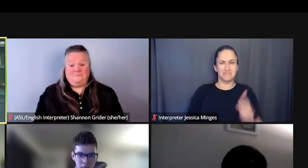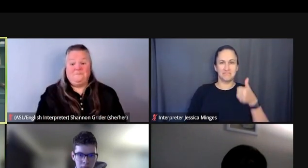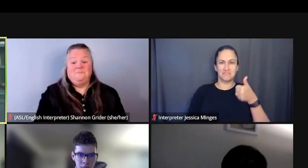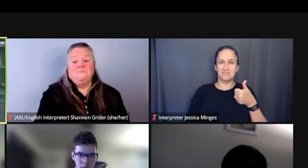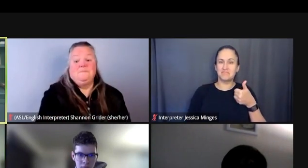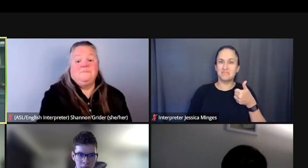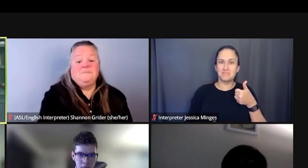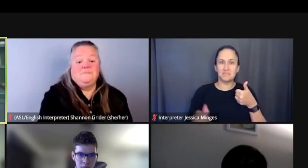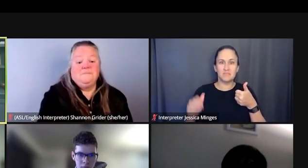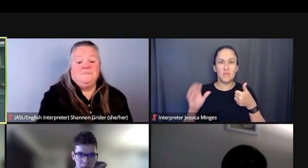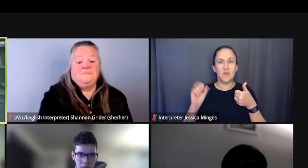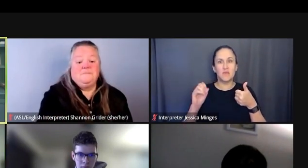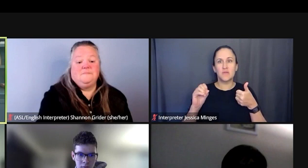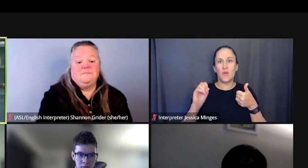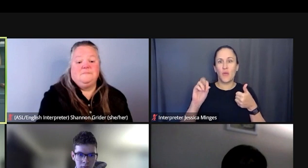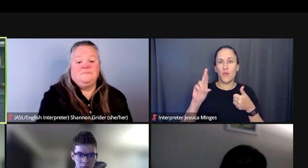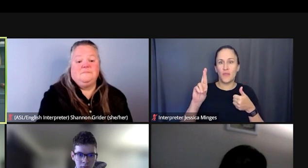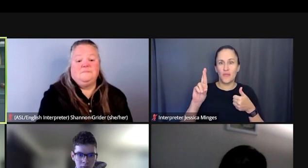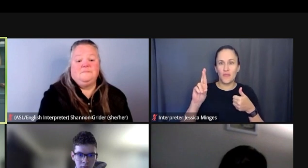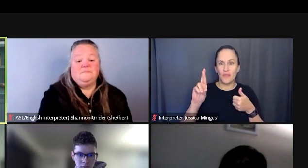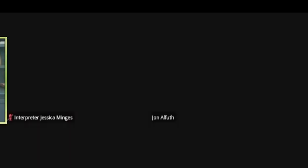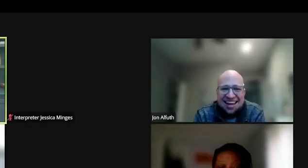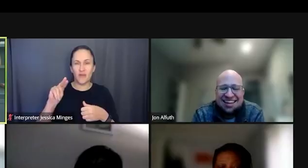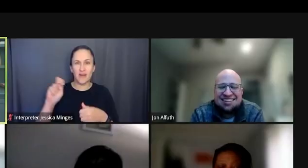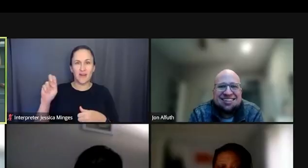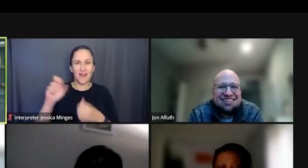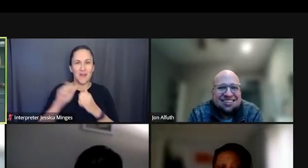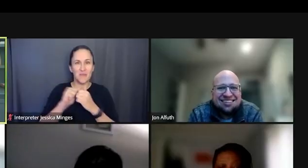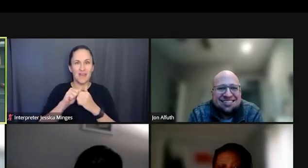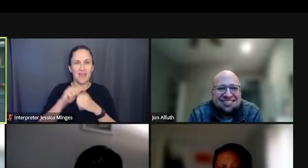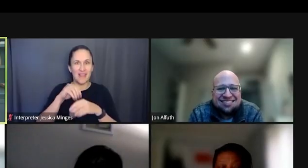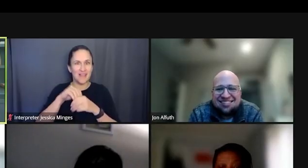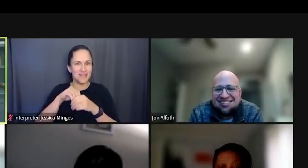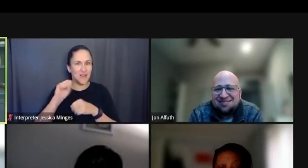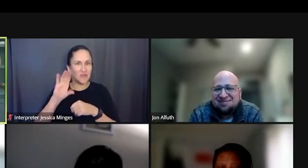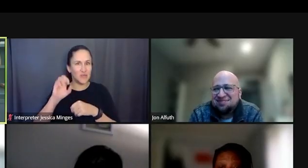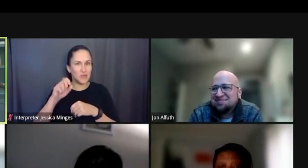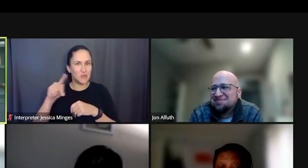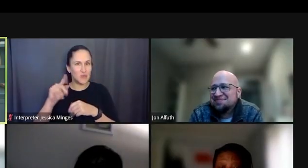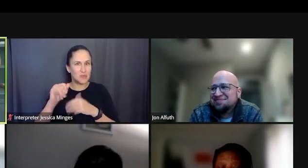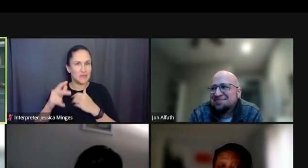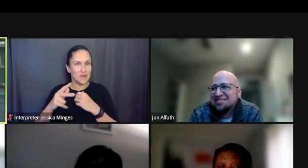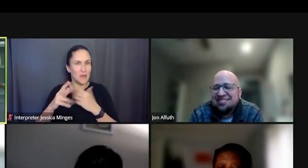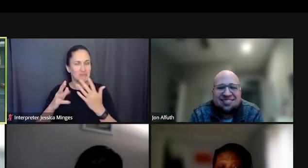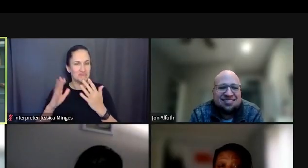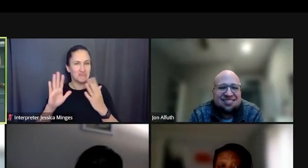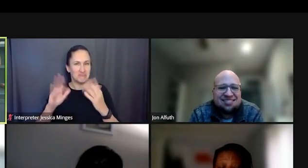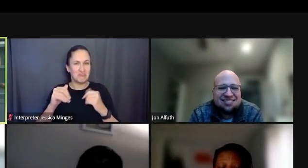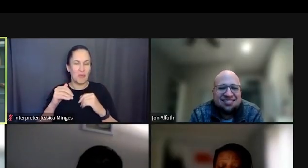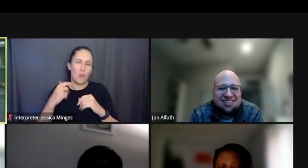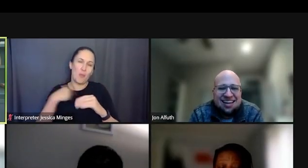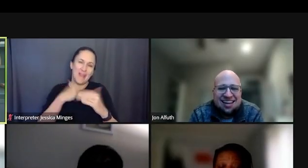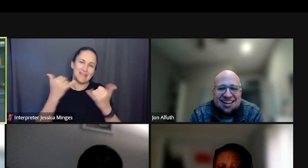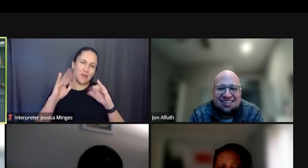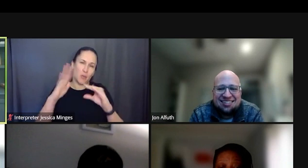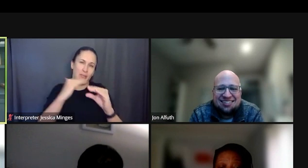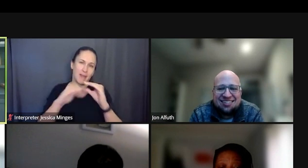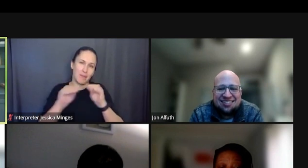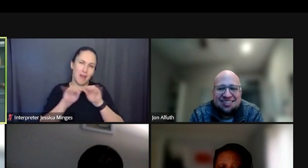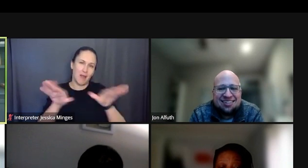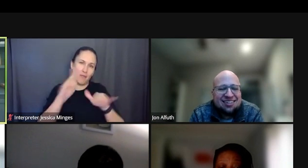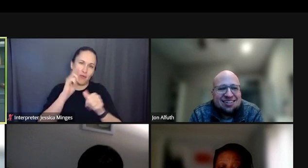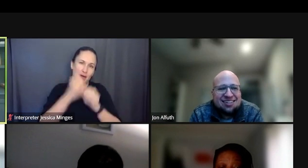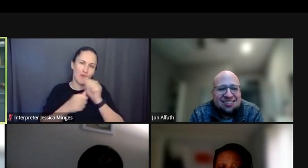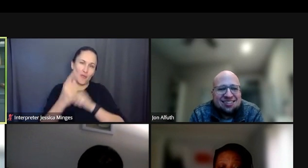Renee with the inside scoop. That's fantastic. So there's the link. Saves us an email later too. We will still email it around for everybody, but